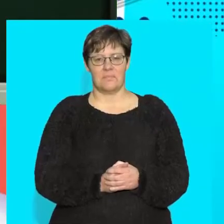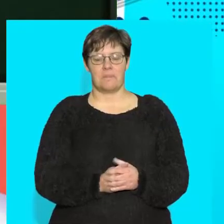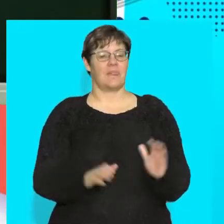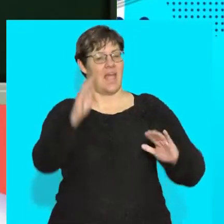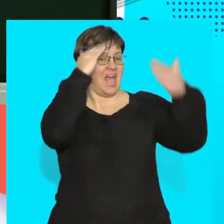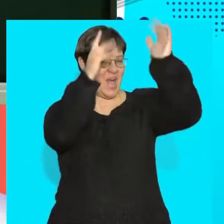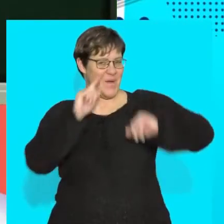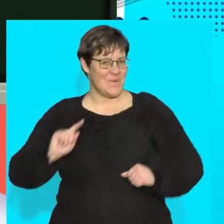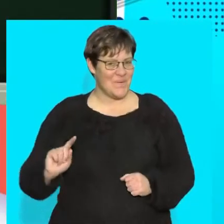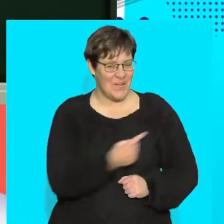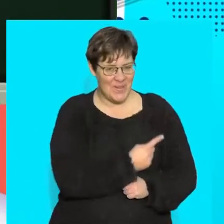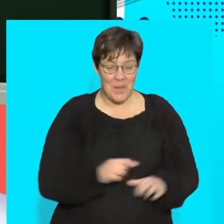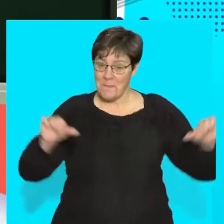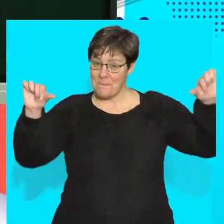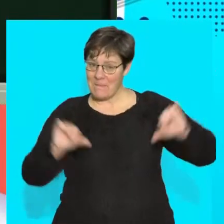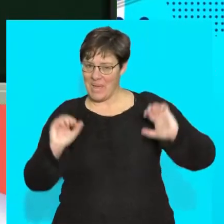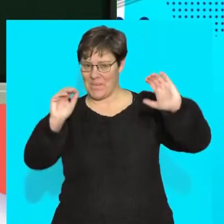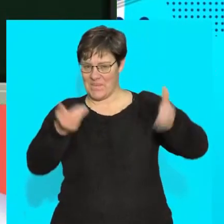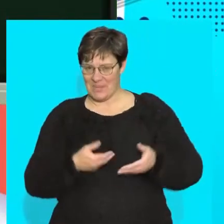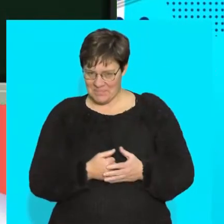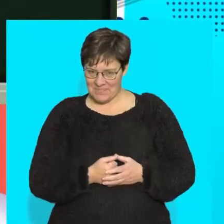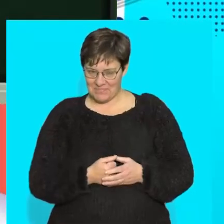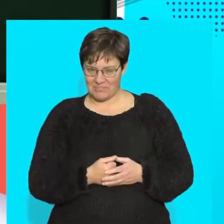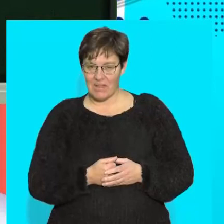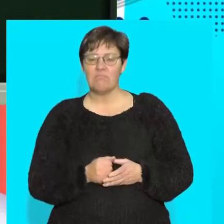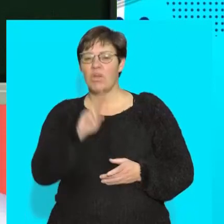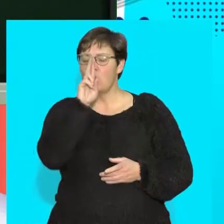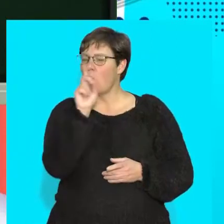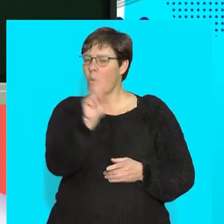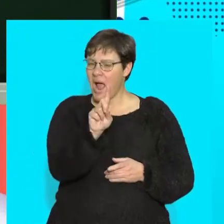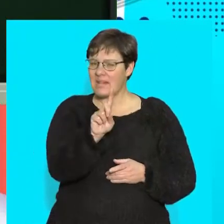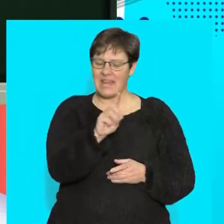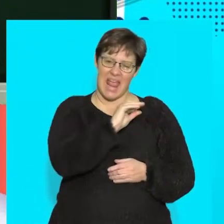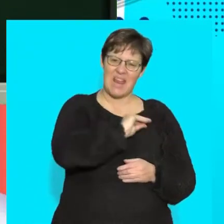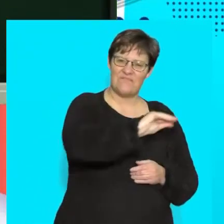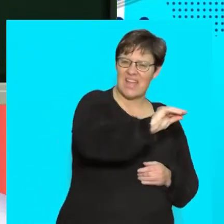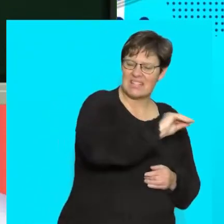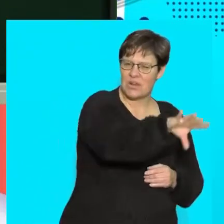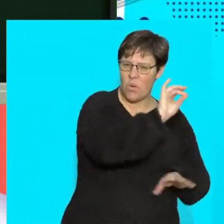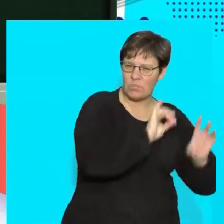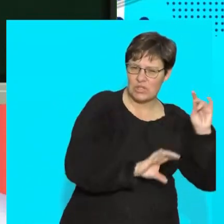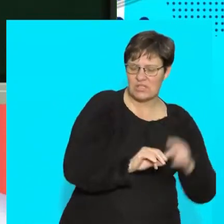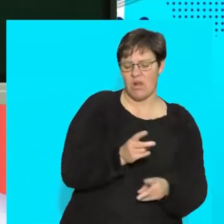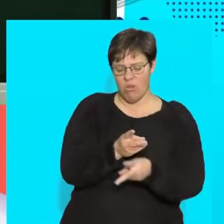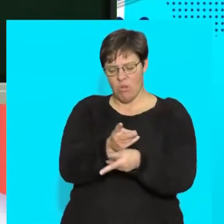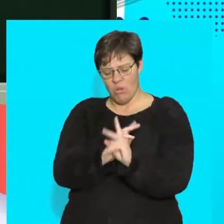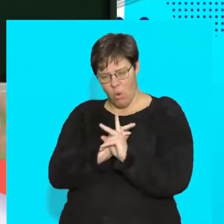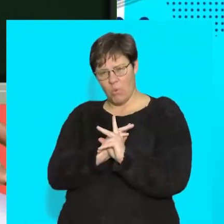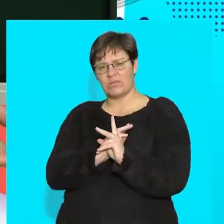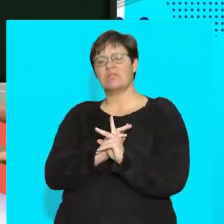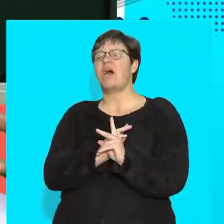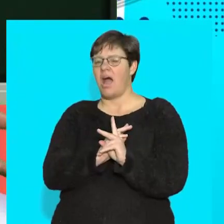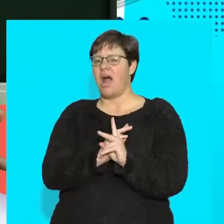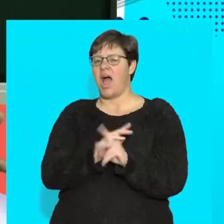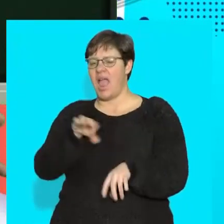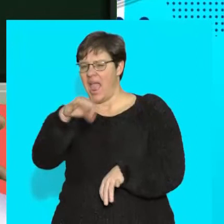Hi guys, welcome back. So we are still looking at analyzing investment options and loans. Now, the last